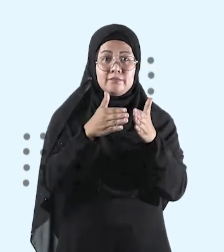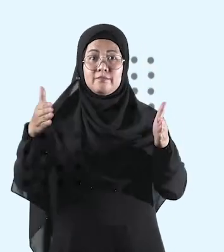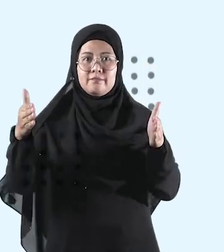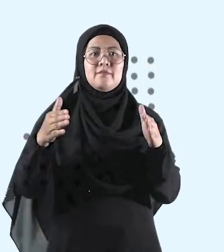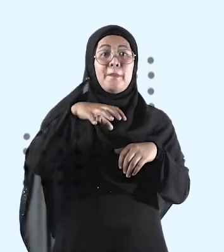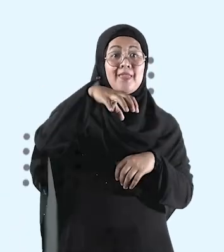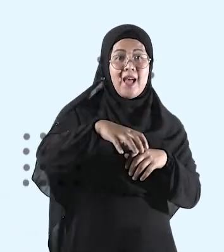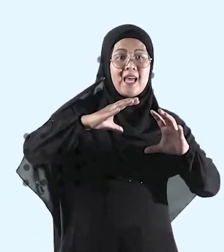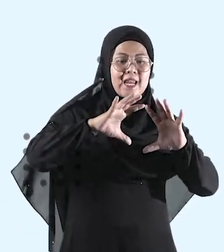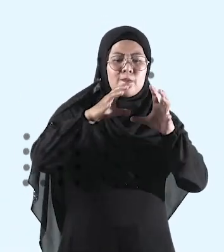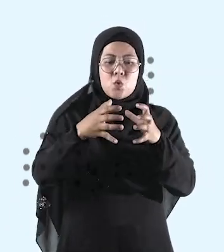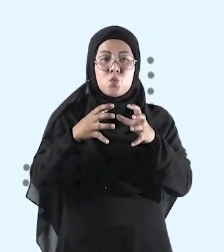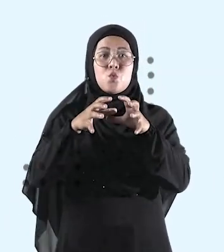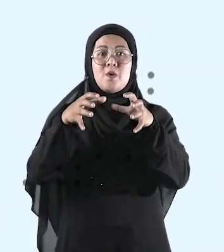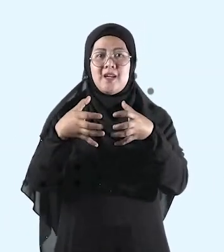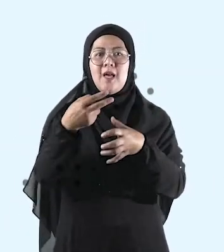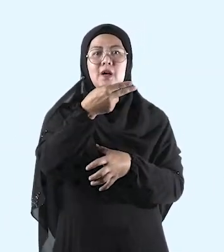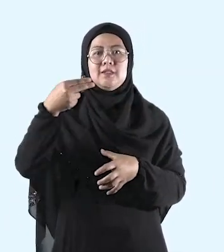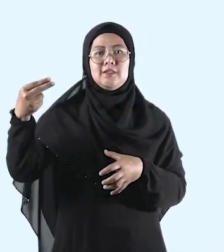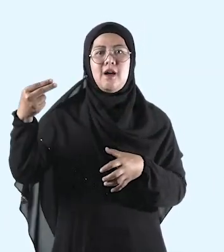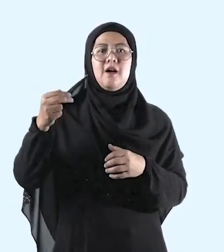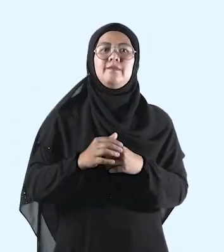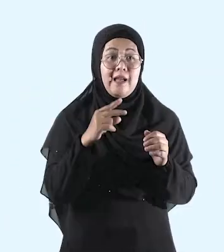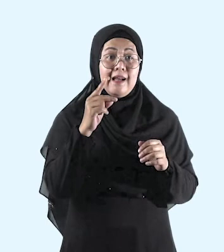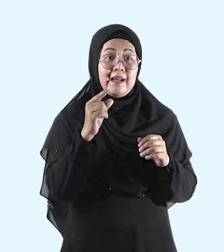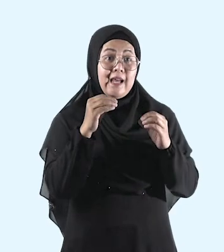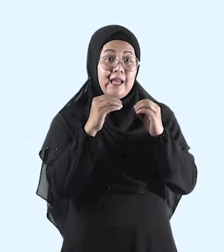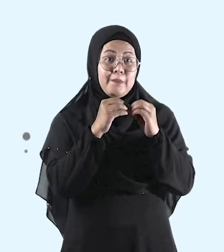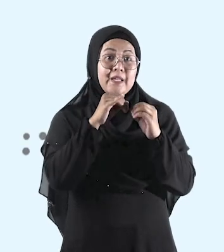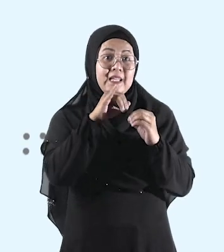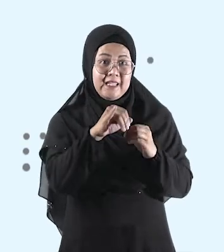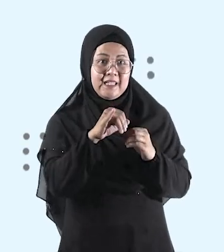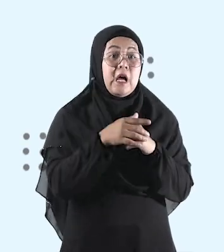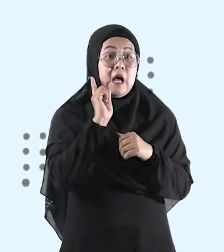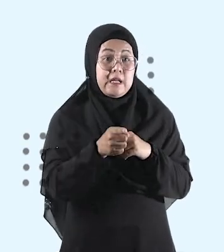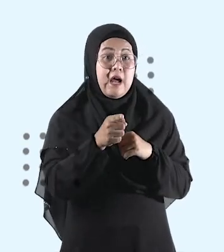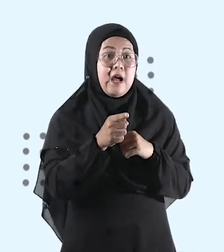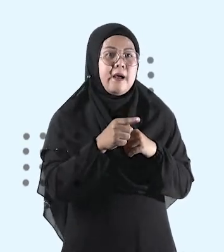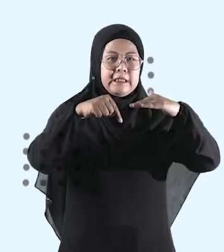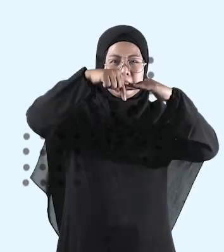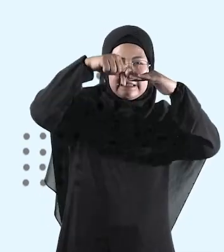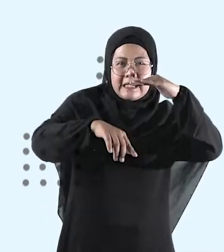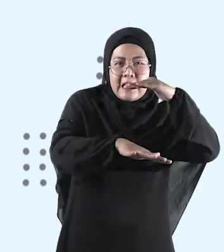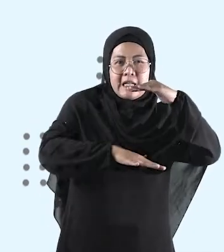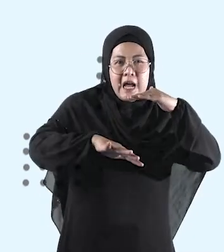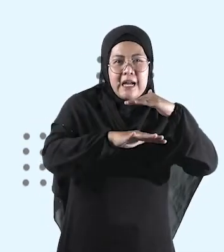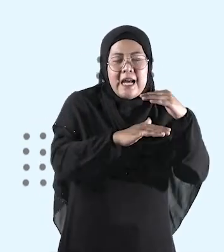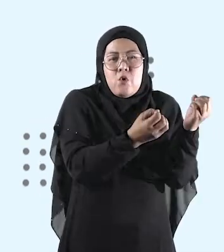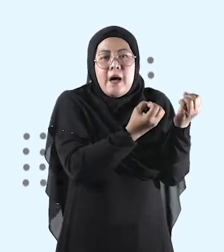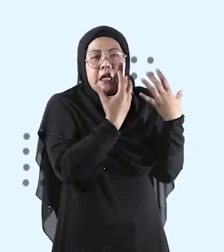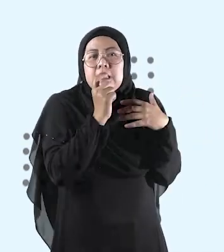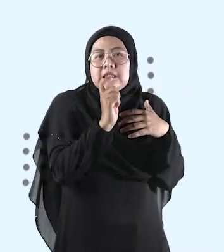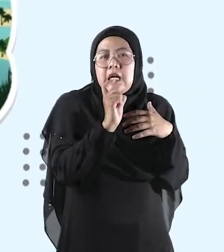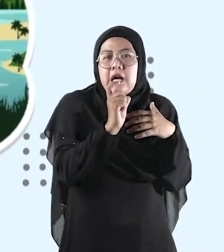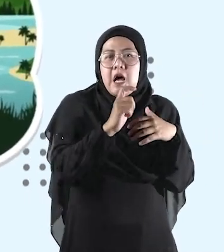Map, or RBI. The RBI is a basic map that provides information specifically for land and sea